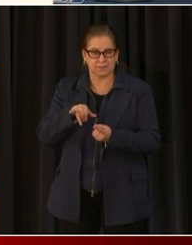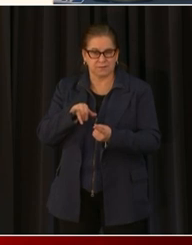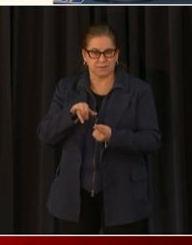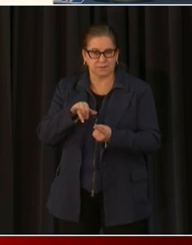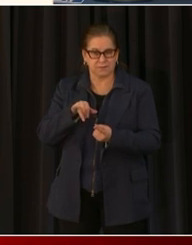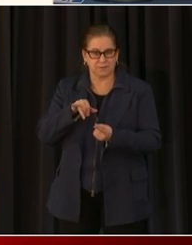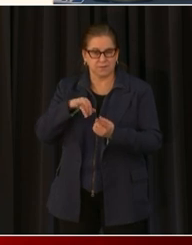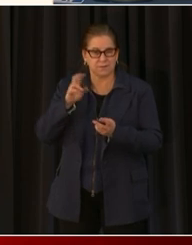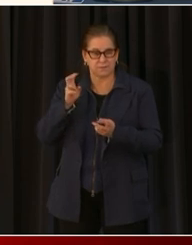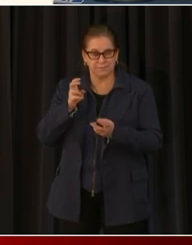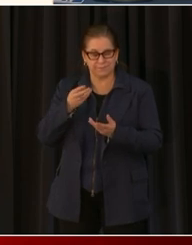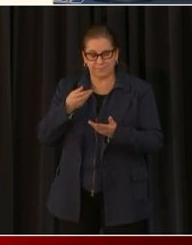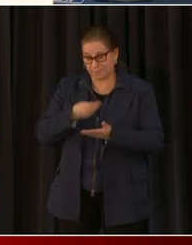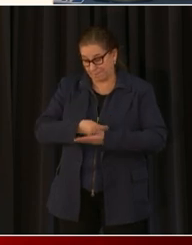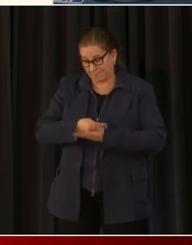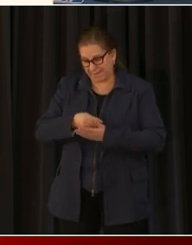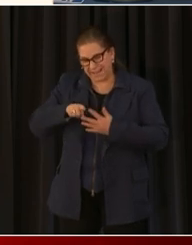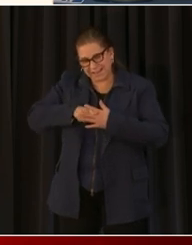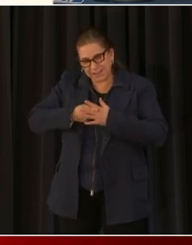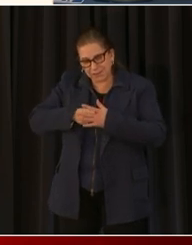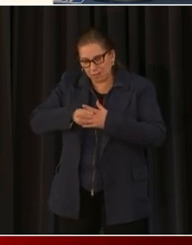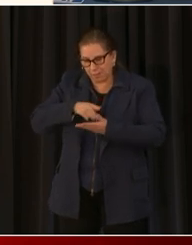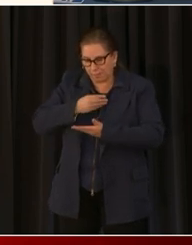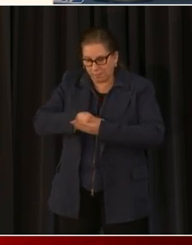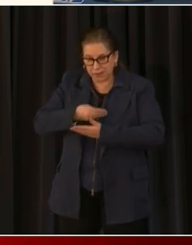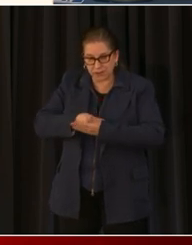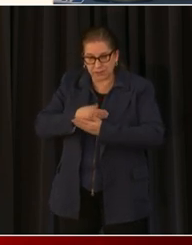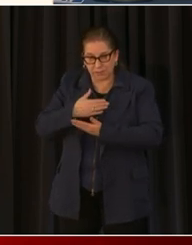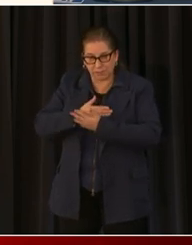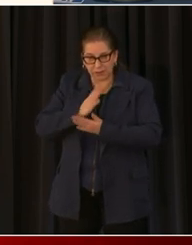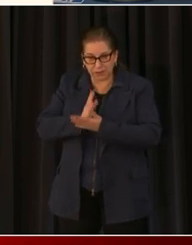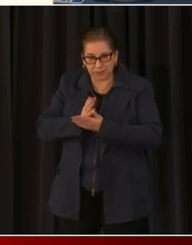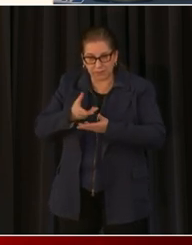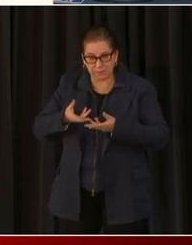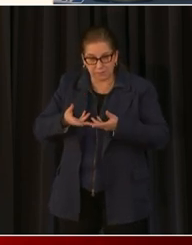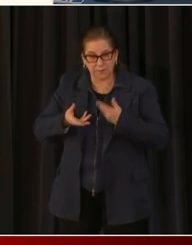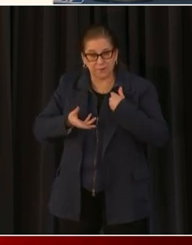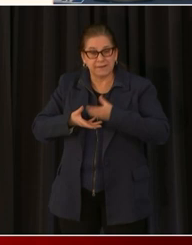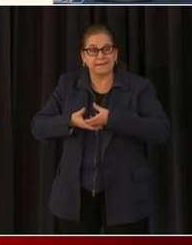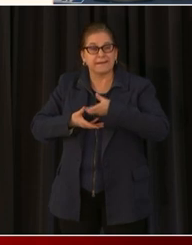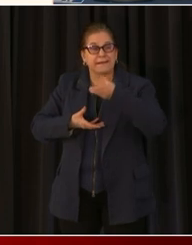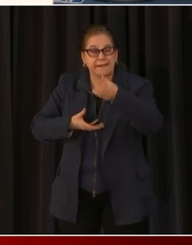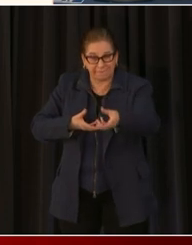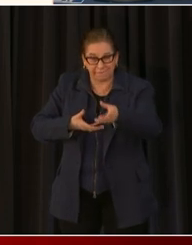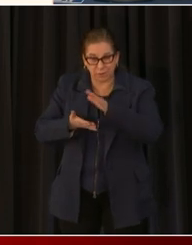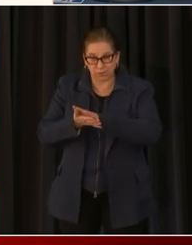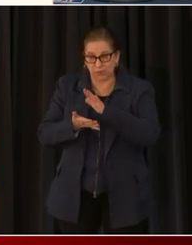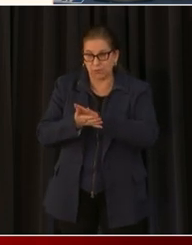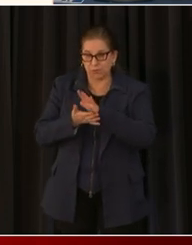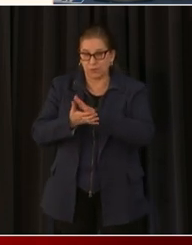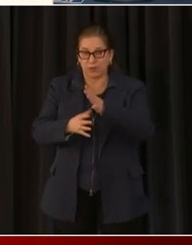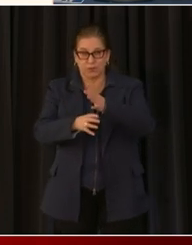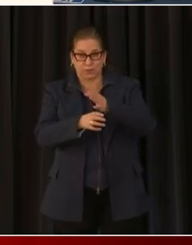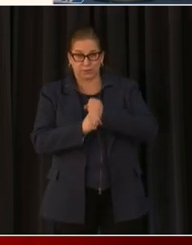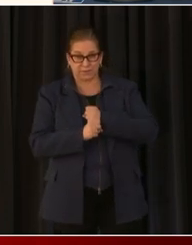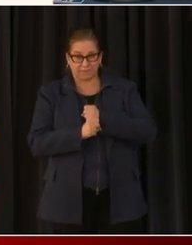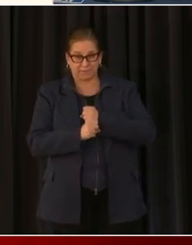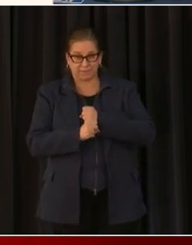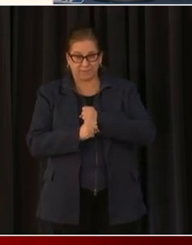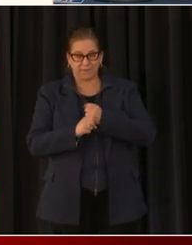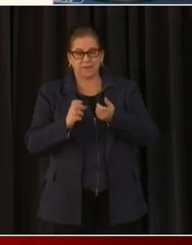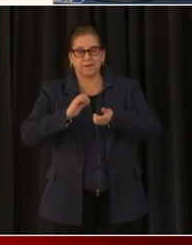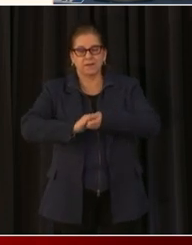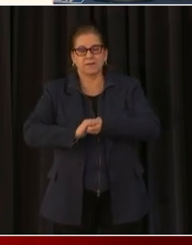receiving today. Once schools receive their initial budgets, they have the opportunity to collaborate with their local school advisory teams